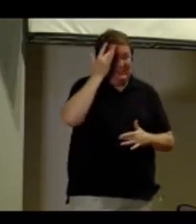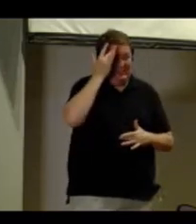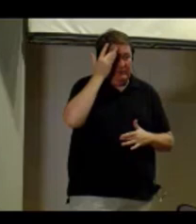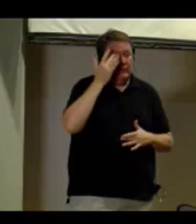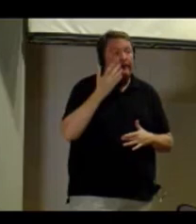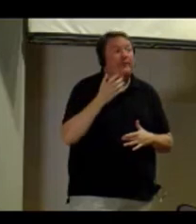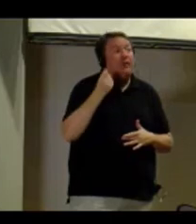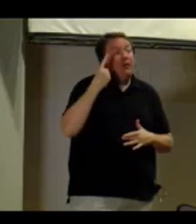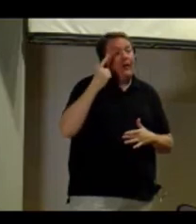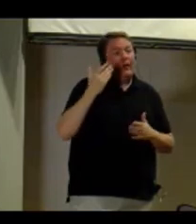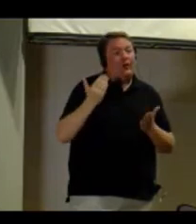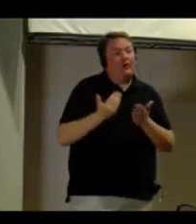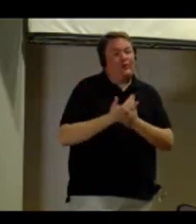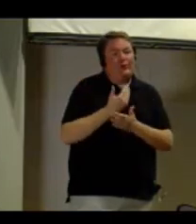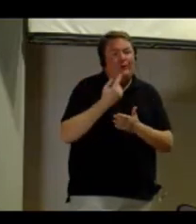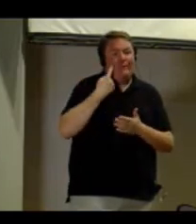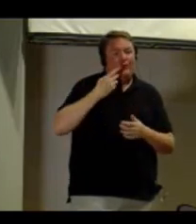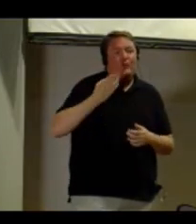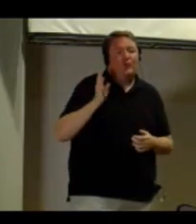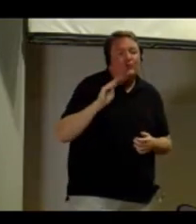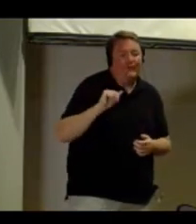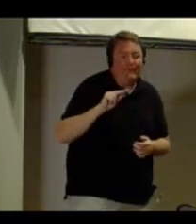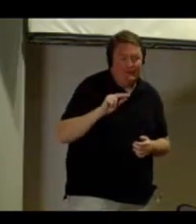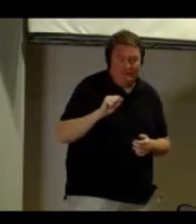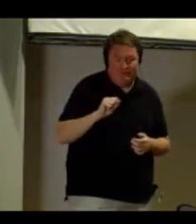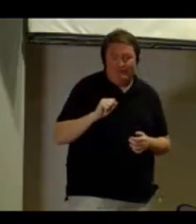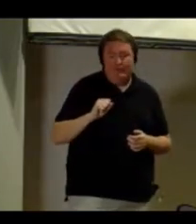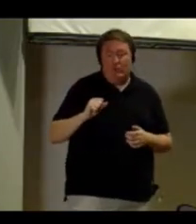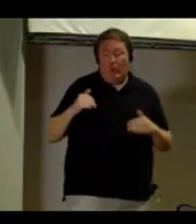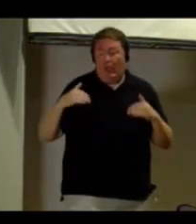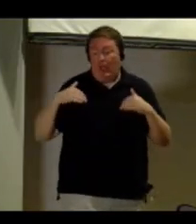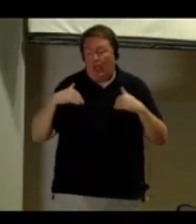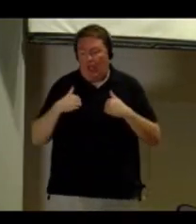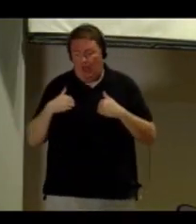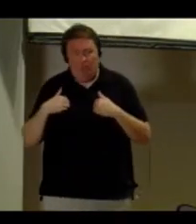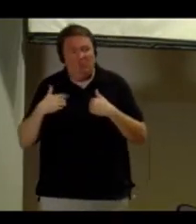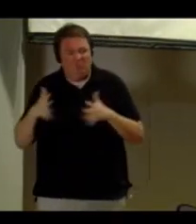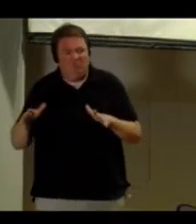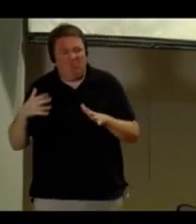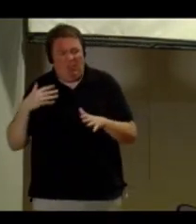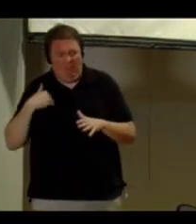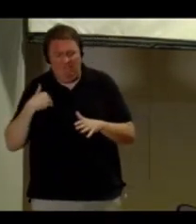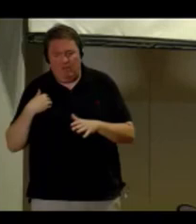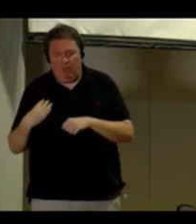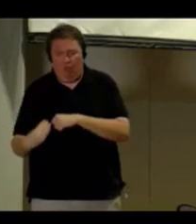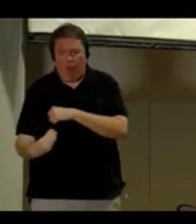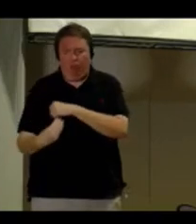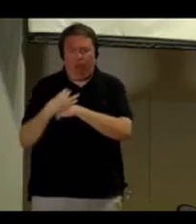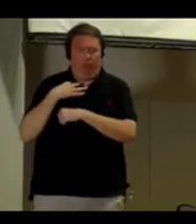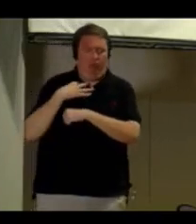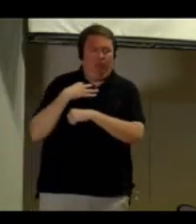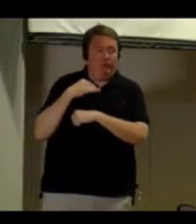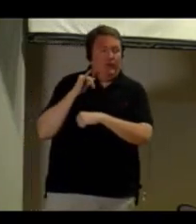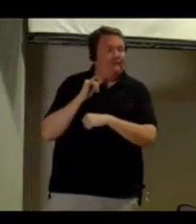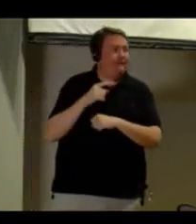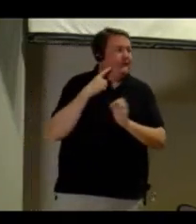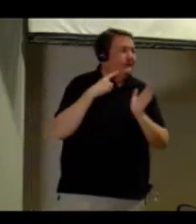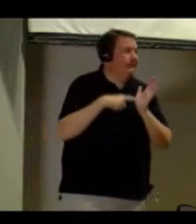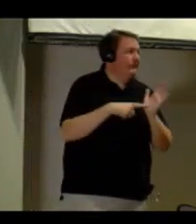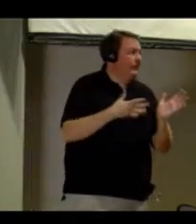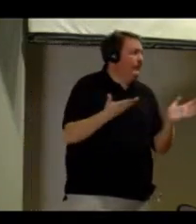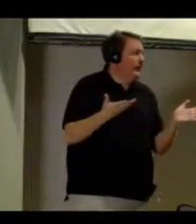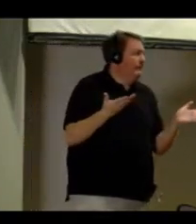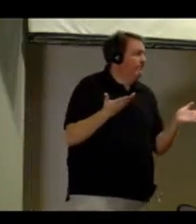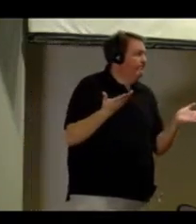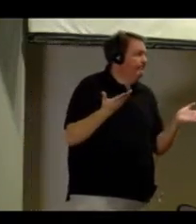in recent history. Typically, they're jumping across to us from other species and so on. So examples of that would be